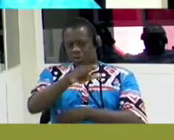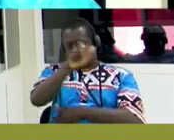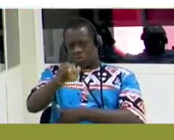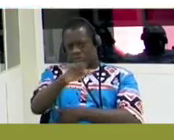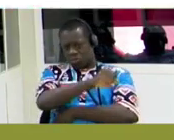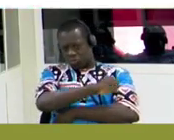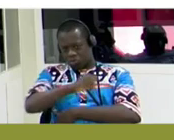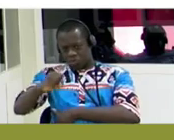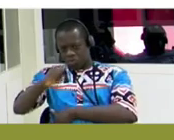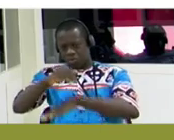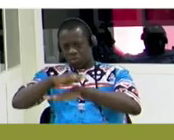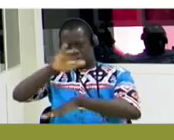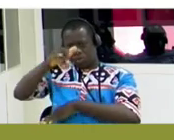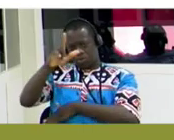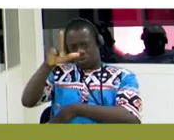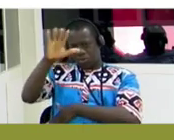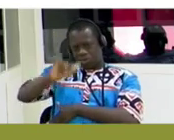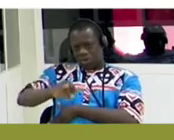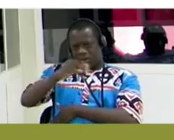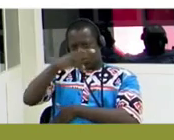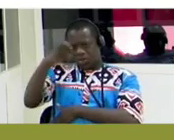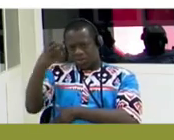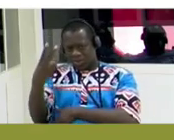July 22nd, 1990? Yes, sir, participated.